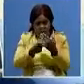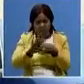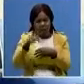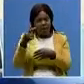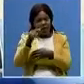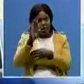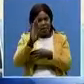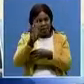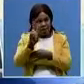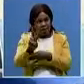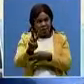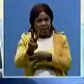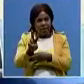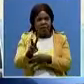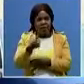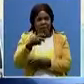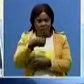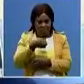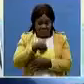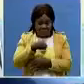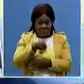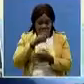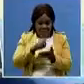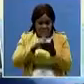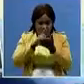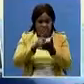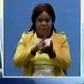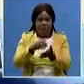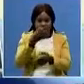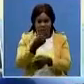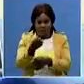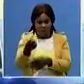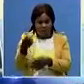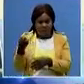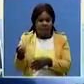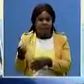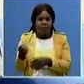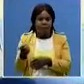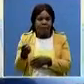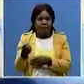Violence, IOM donated equipment towards the